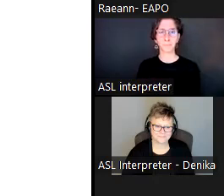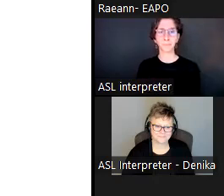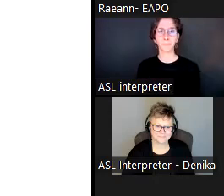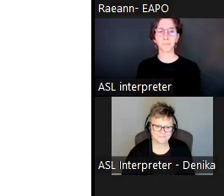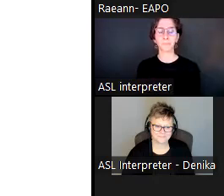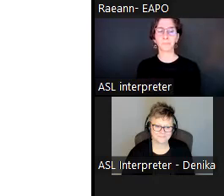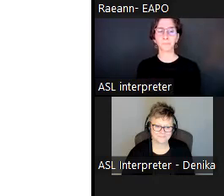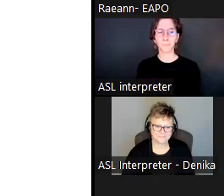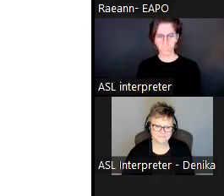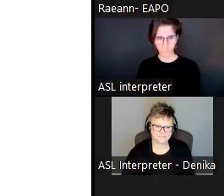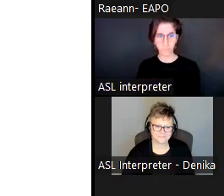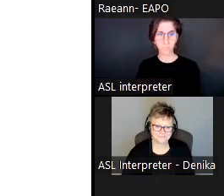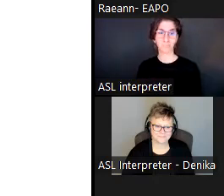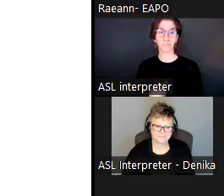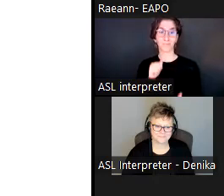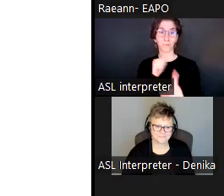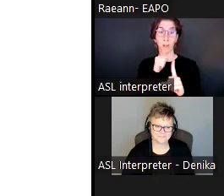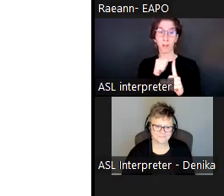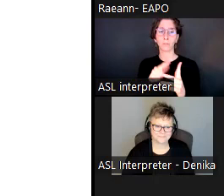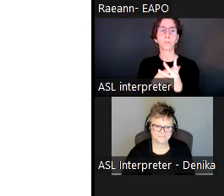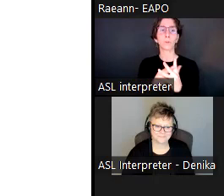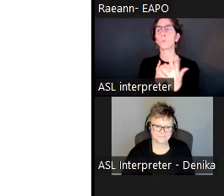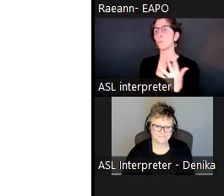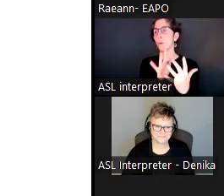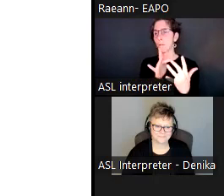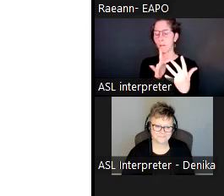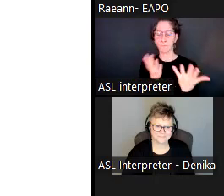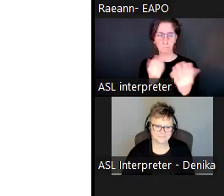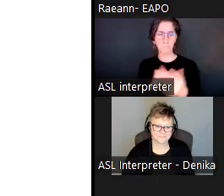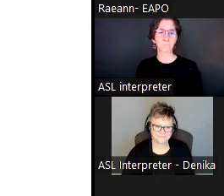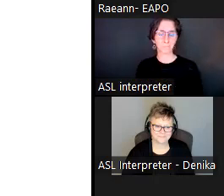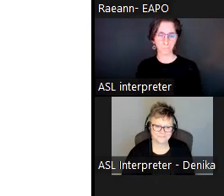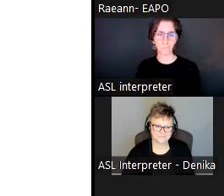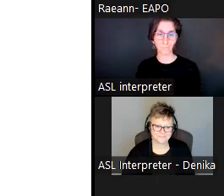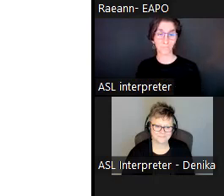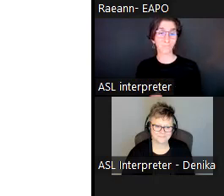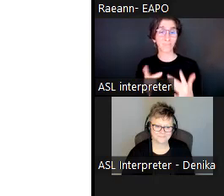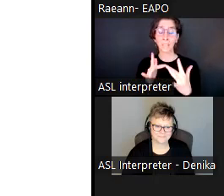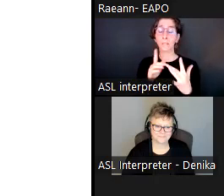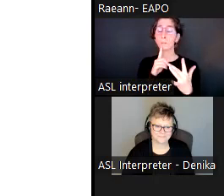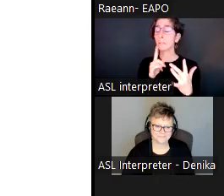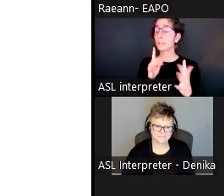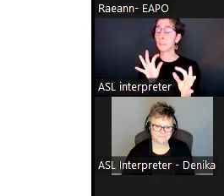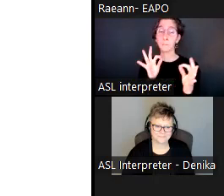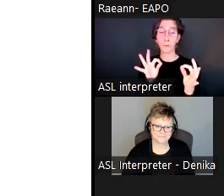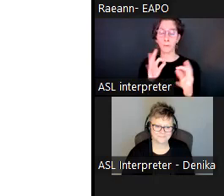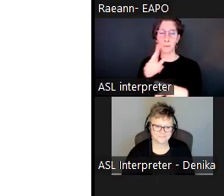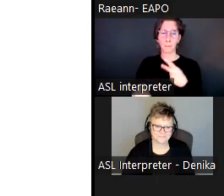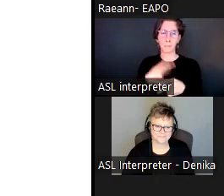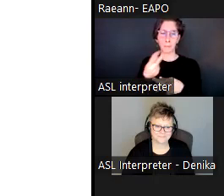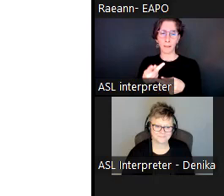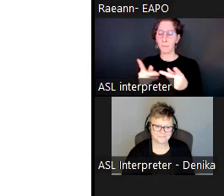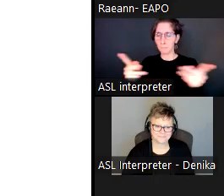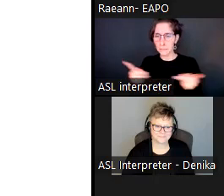So fraud initiated online. So the internet is the perfect workplace for fraudsters as